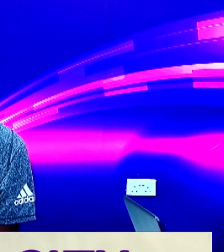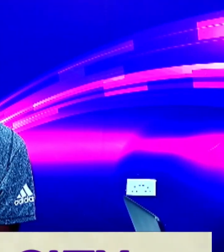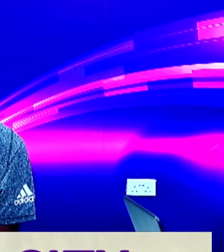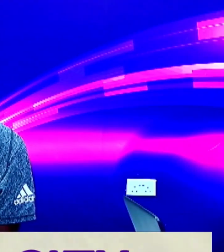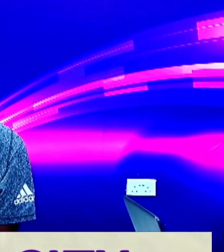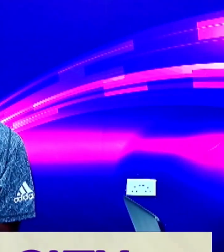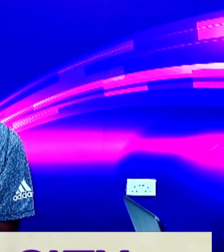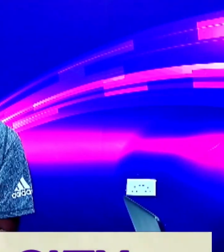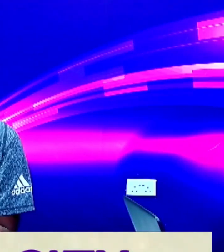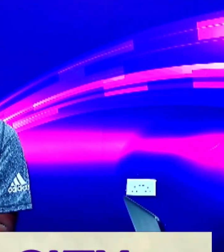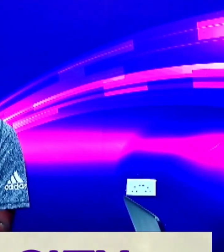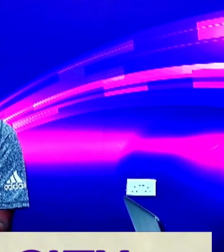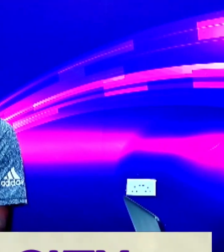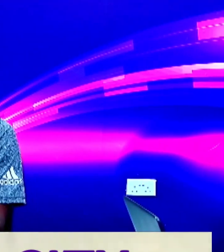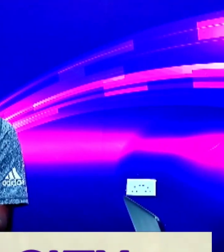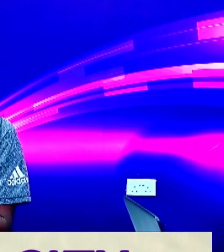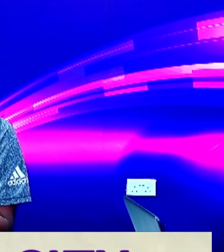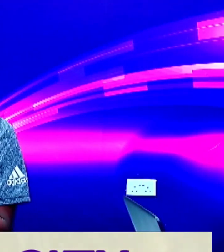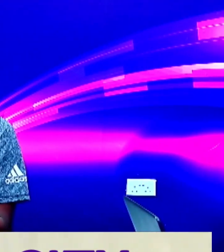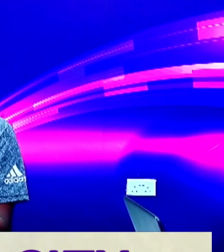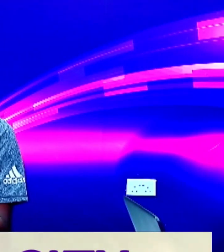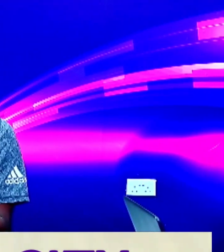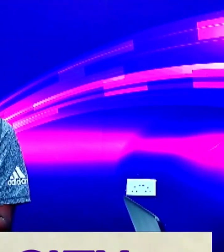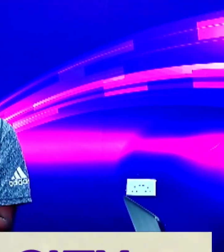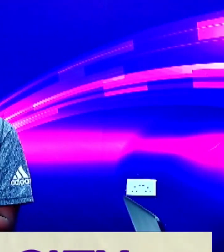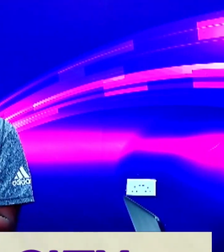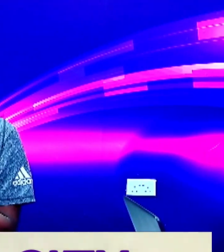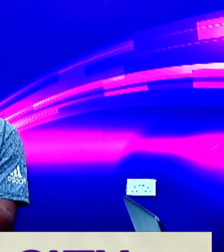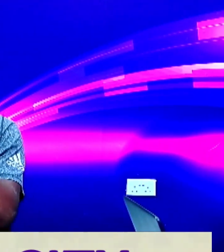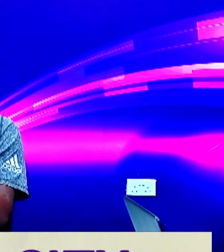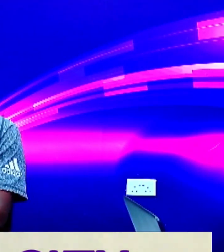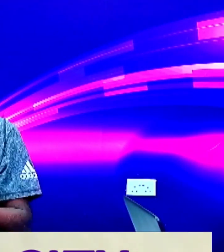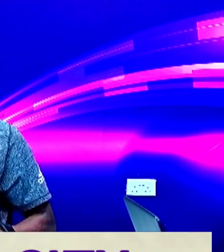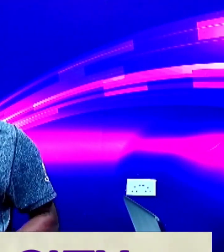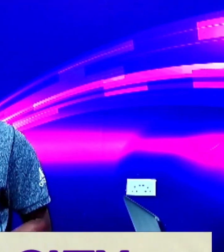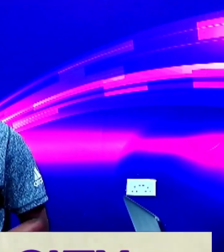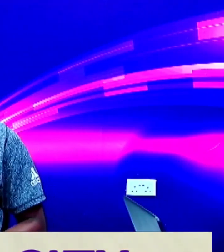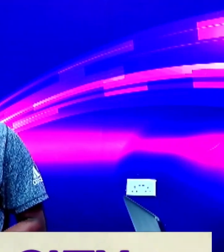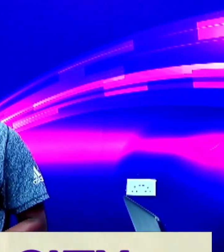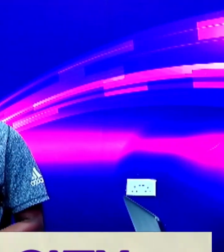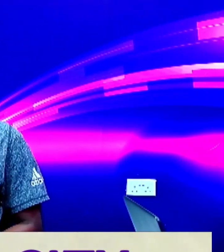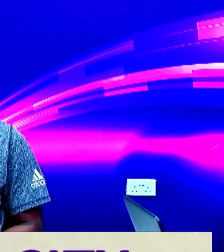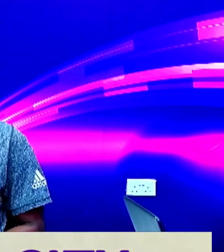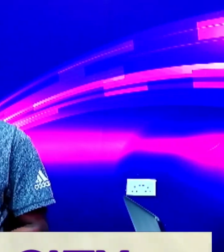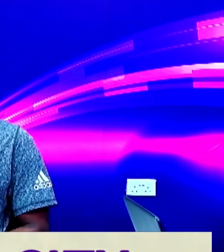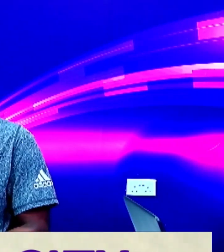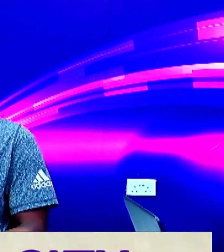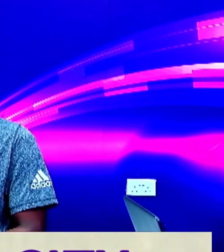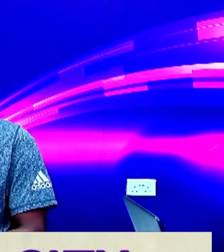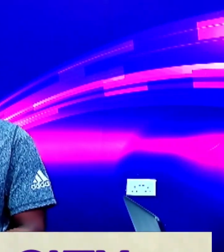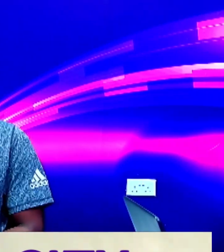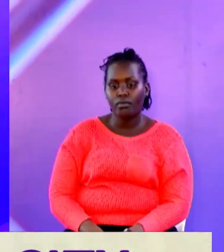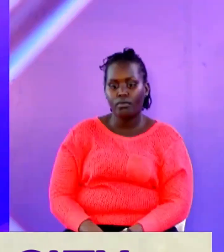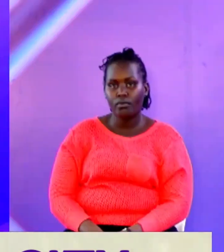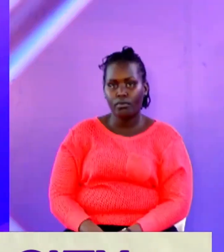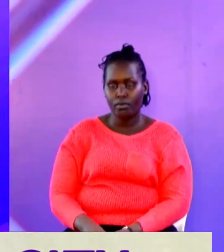They flop in the Man U. Yeah. So I'm just telling you, I doubt they can come back to top 10.